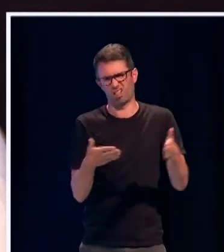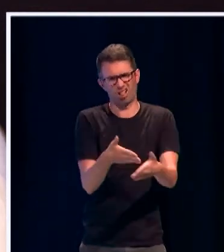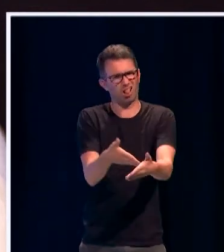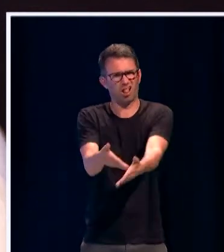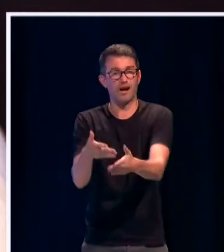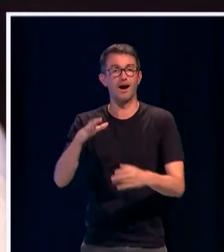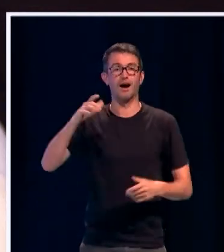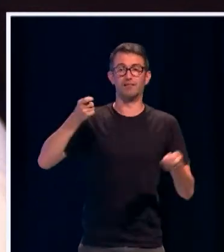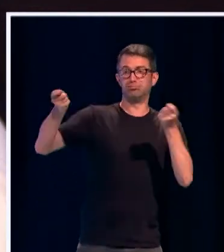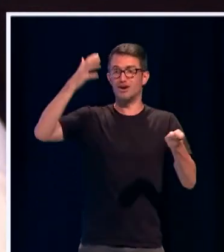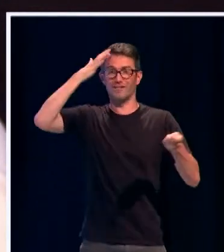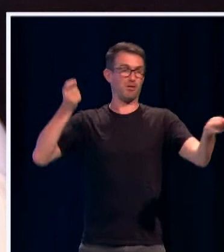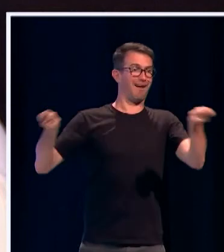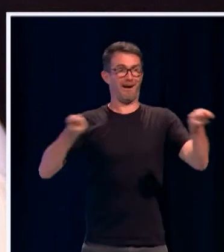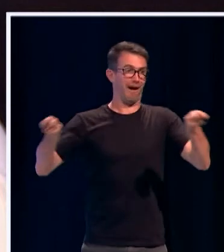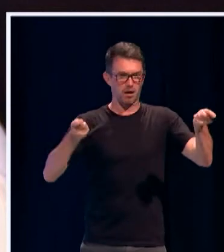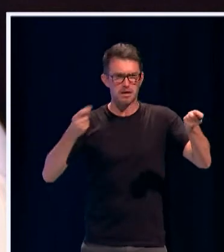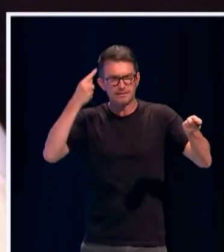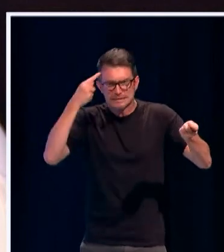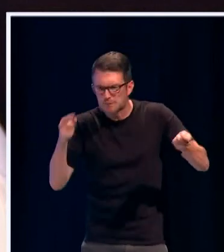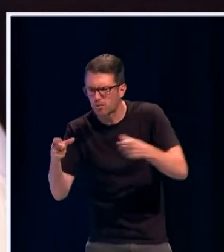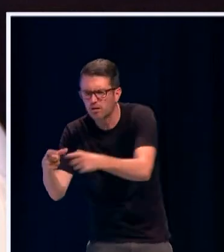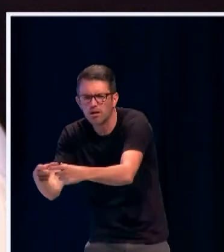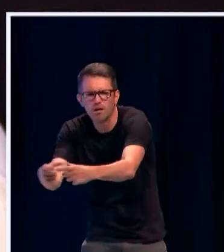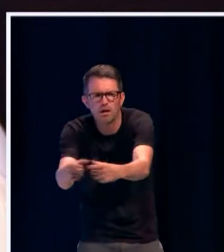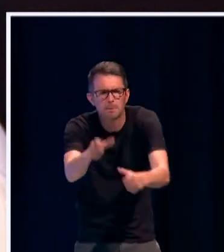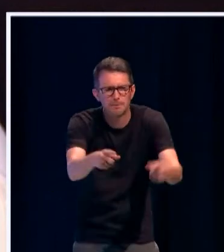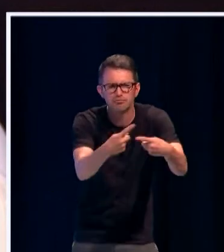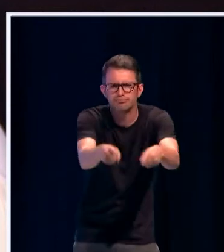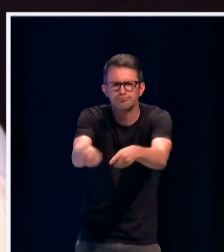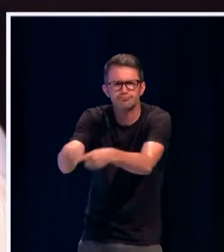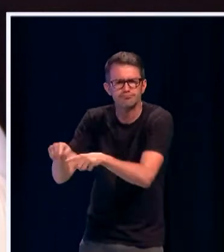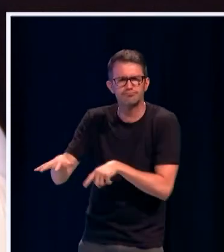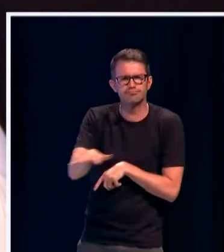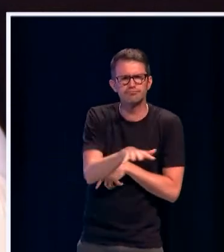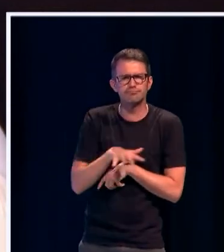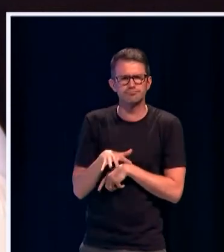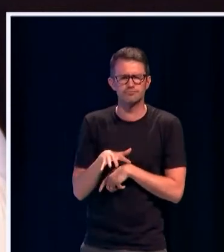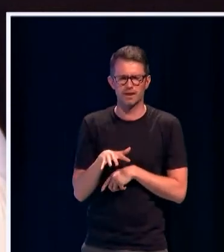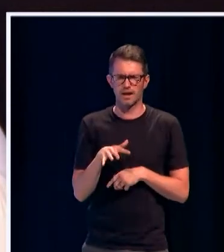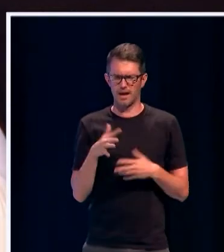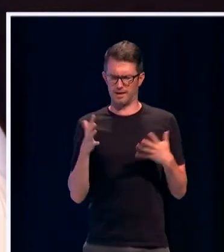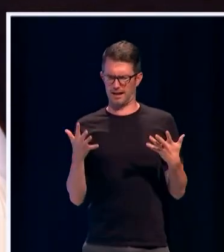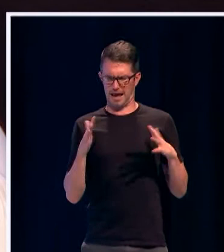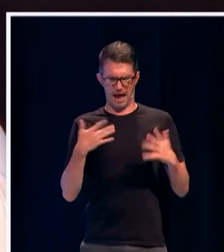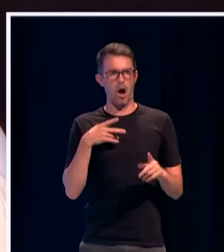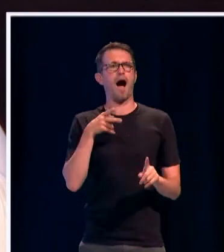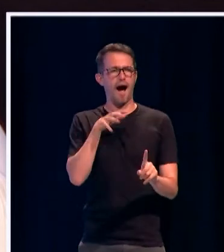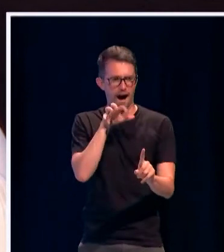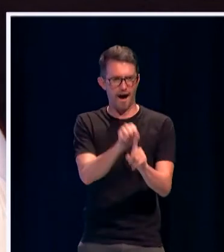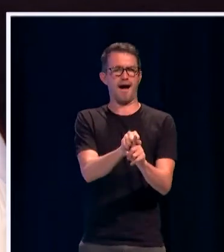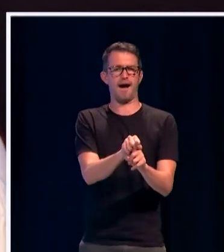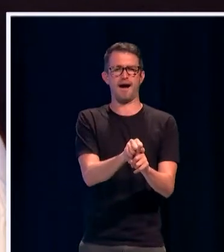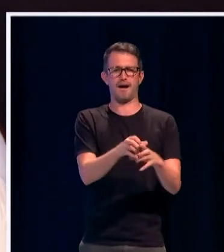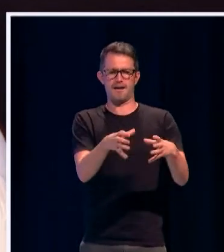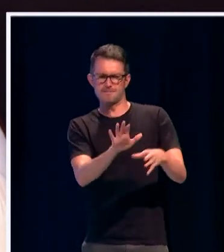level, and also go through some of the specific issues dealing with the grassroots organization and the challenges they face in